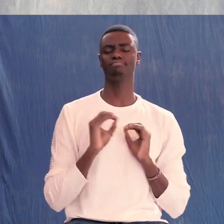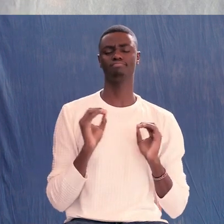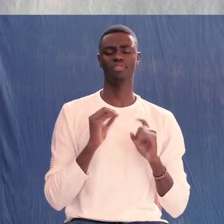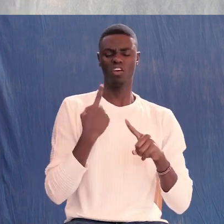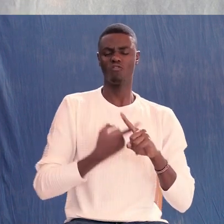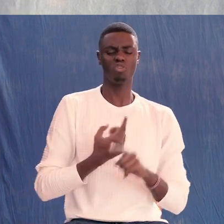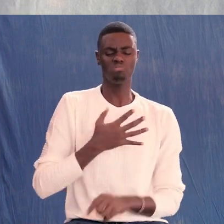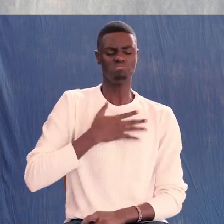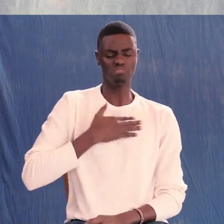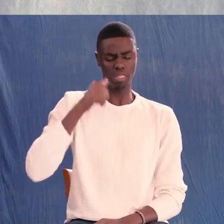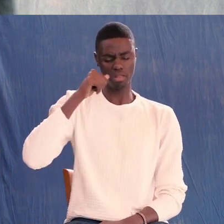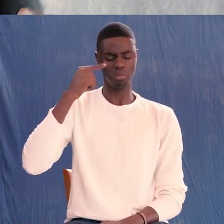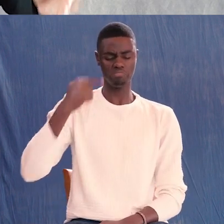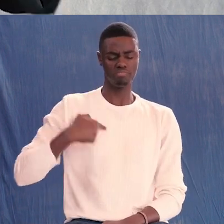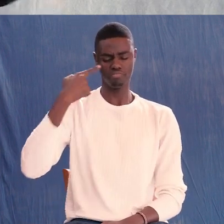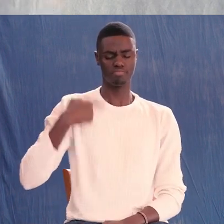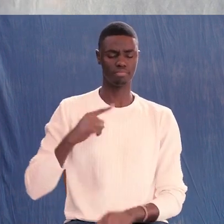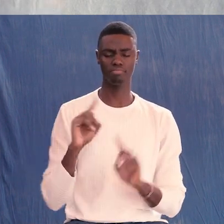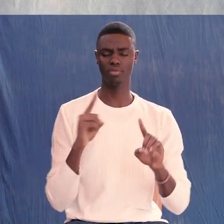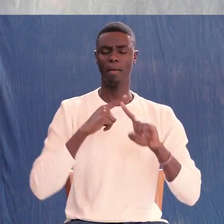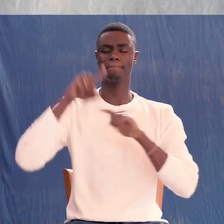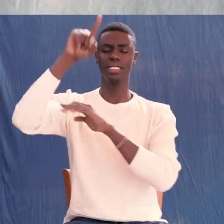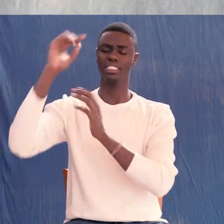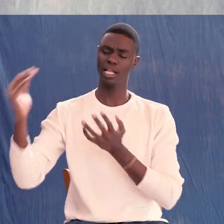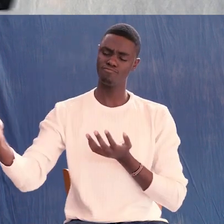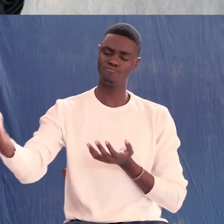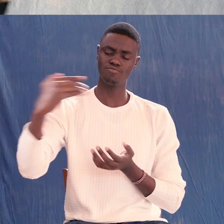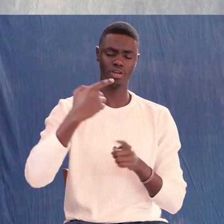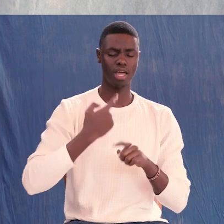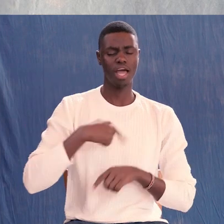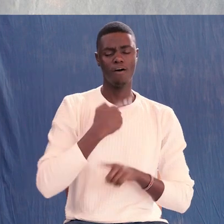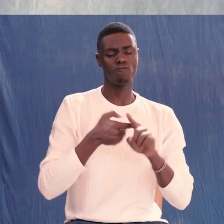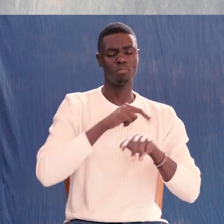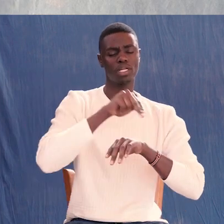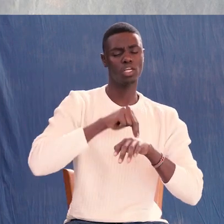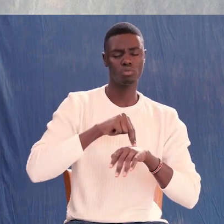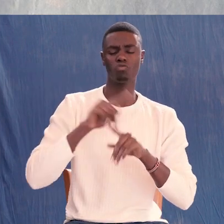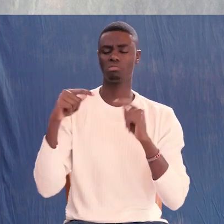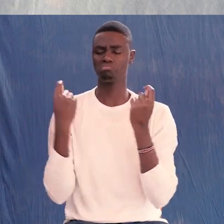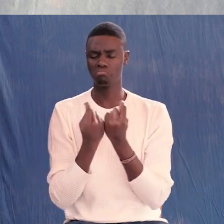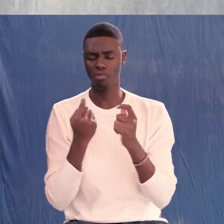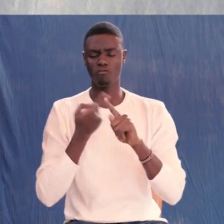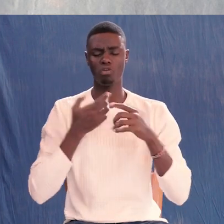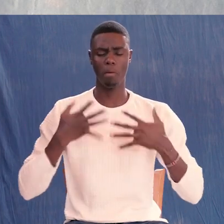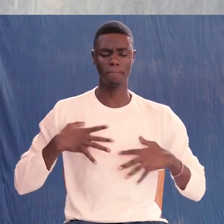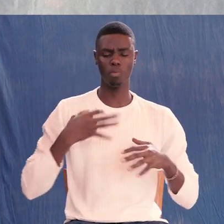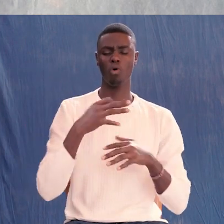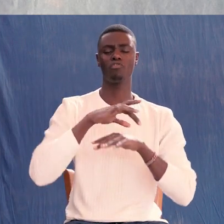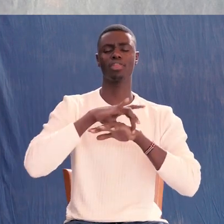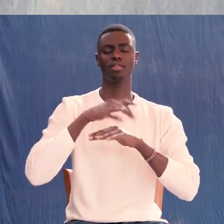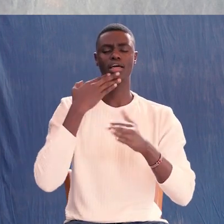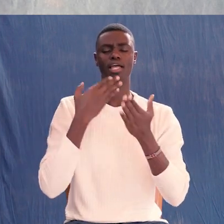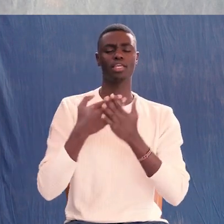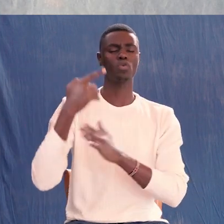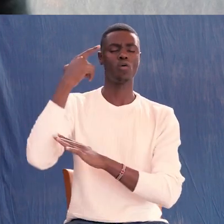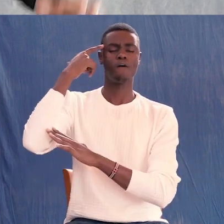our own accord. But you're the one who is gathering us from the nations, from the tribes, from all peoples of the earth. Thank you